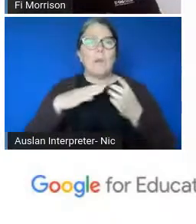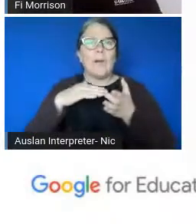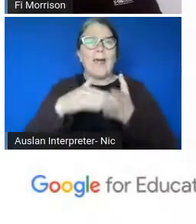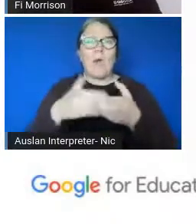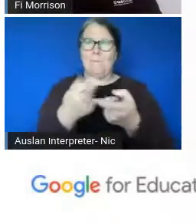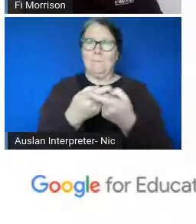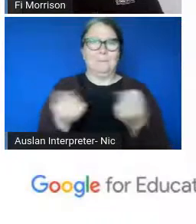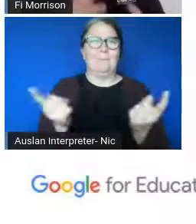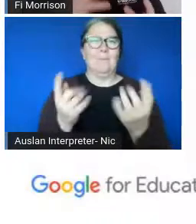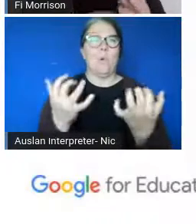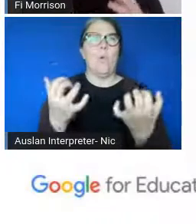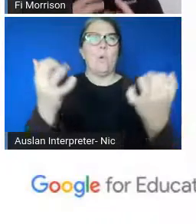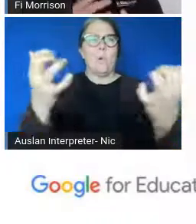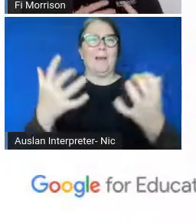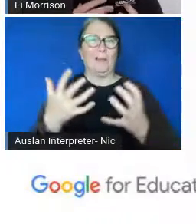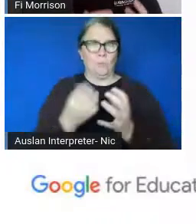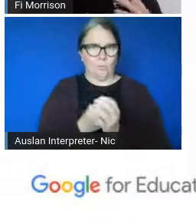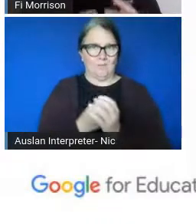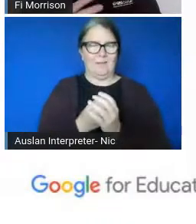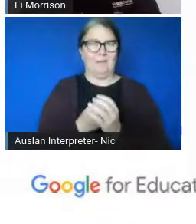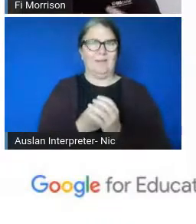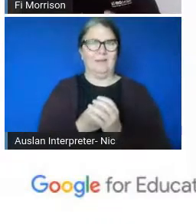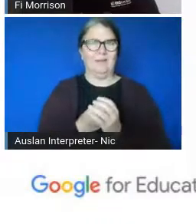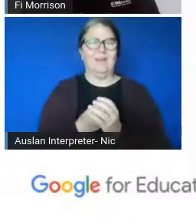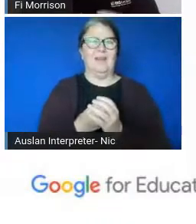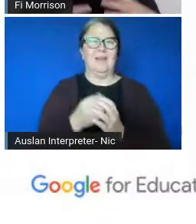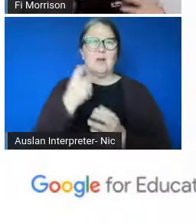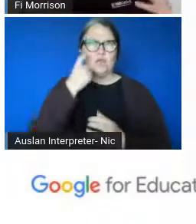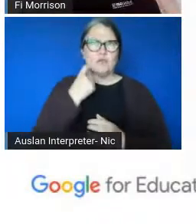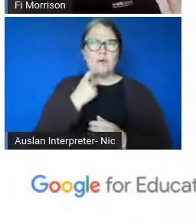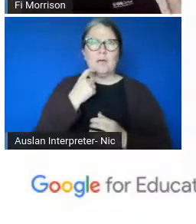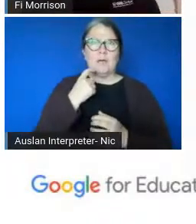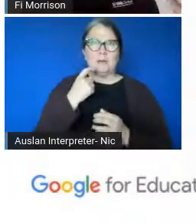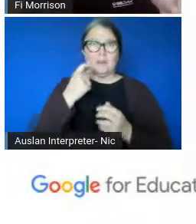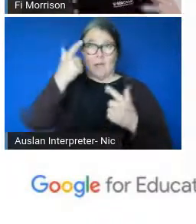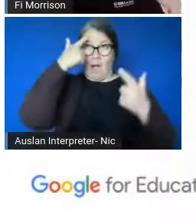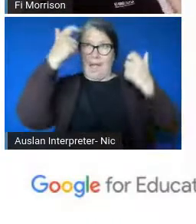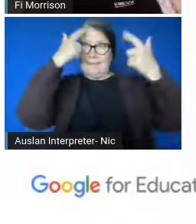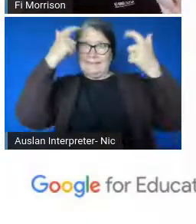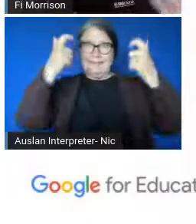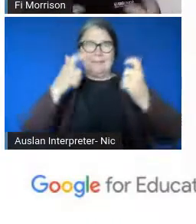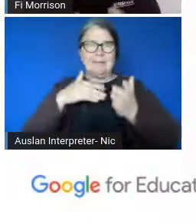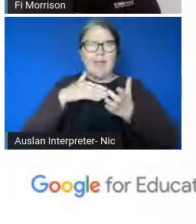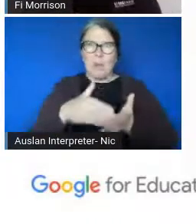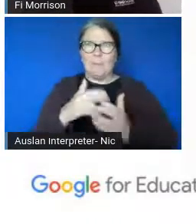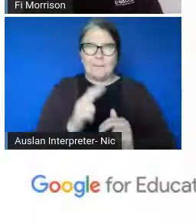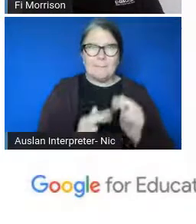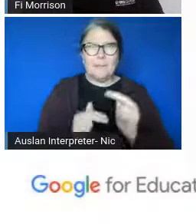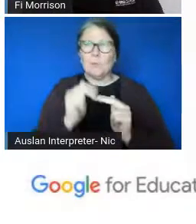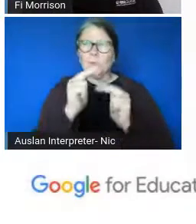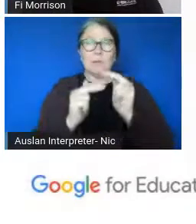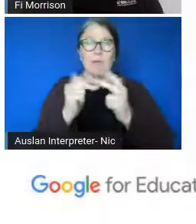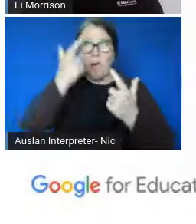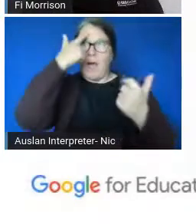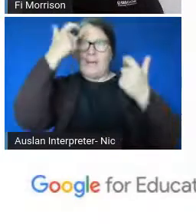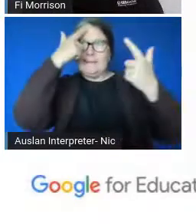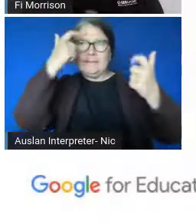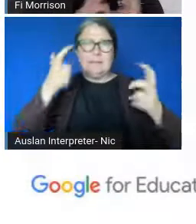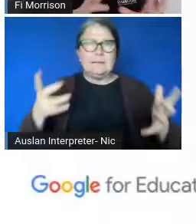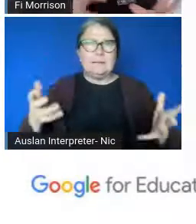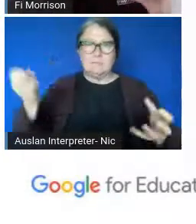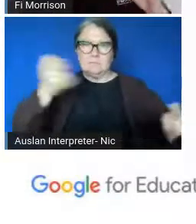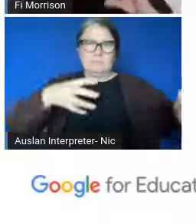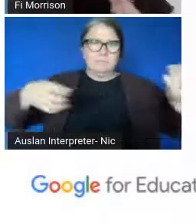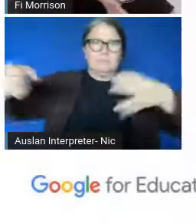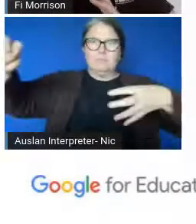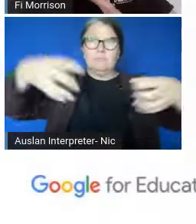sympathy, and getting into that idea generation, helping build up all of those ideas that students can